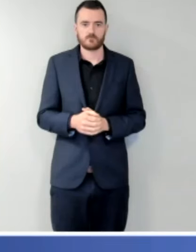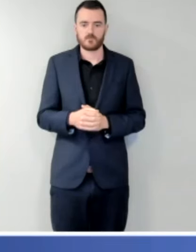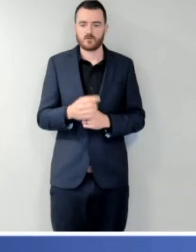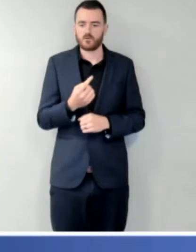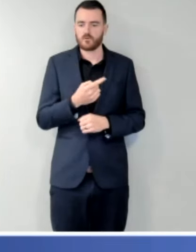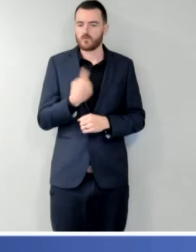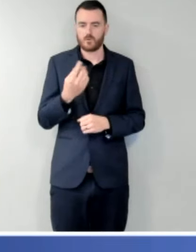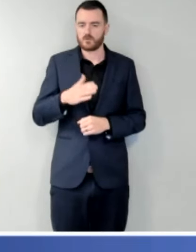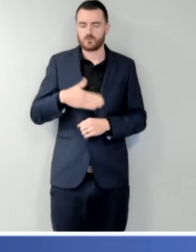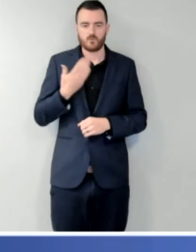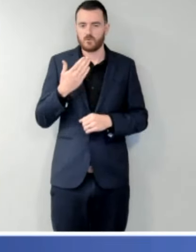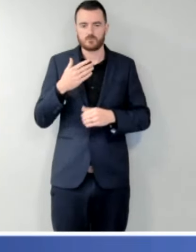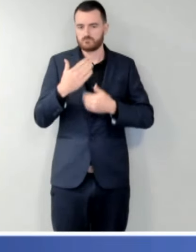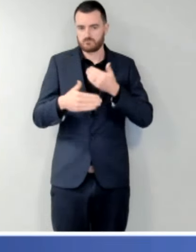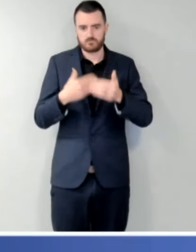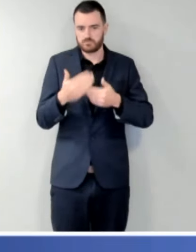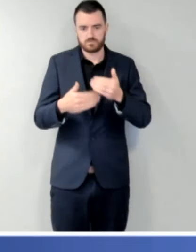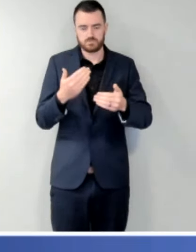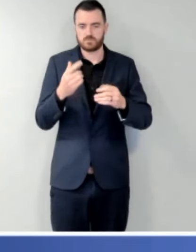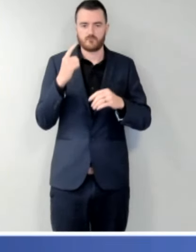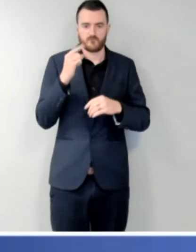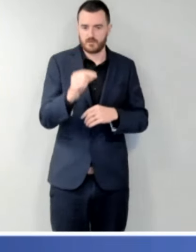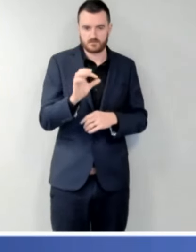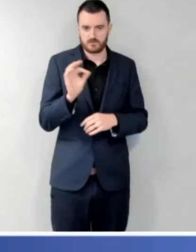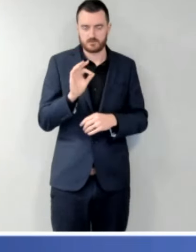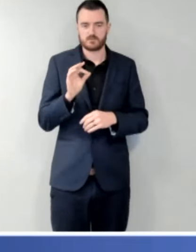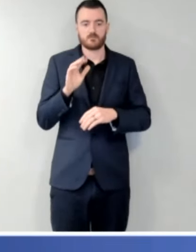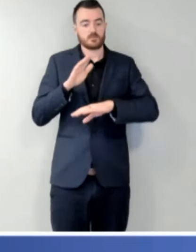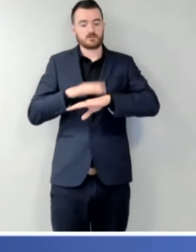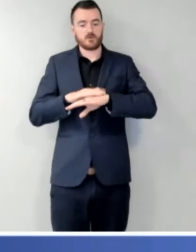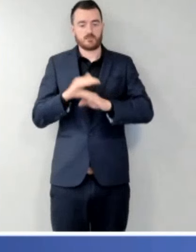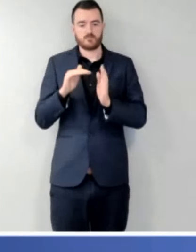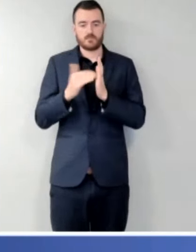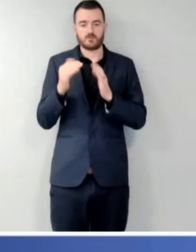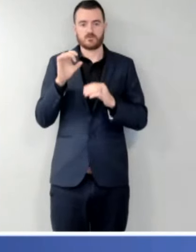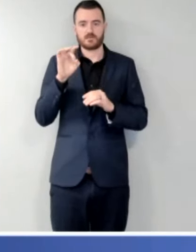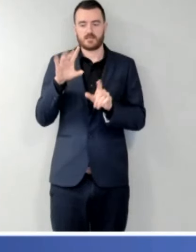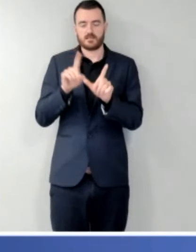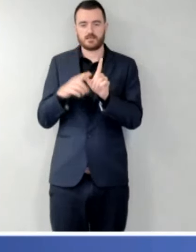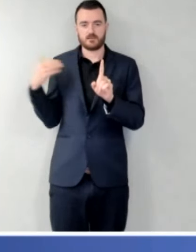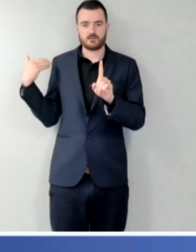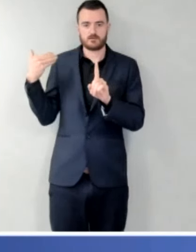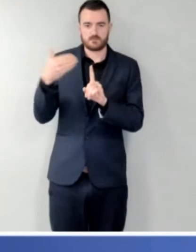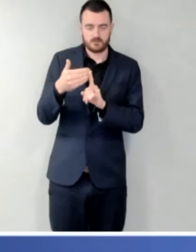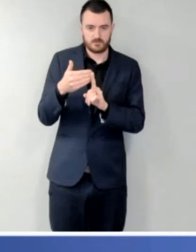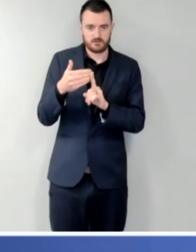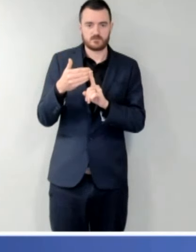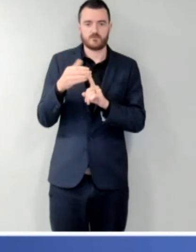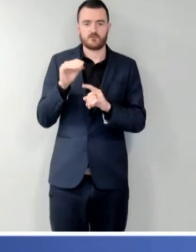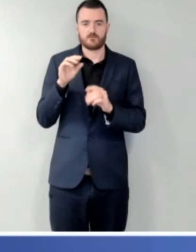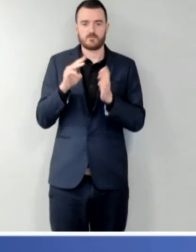away. Today, time has reached 10 years since MH17 was shot